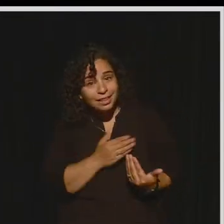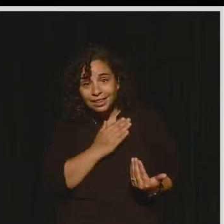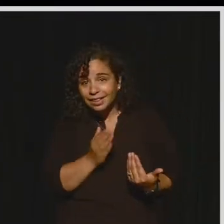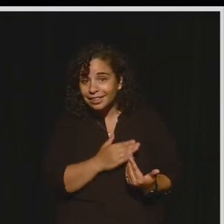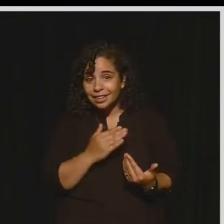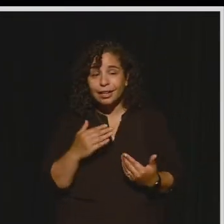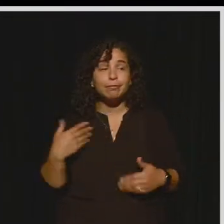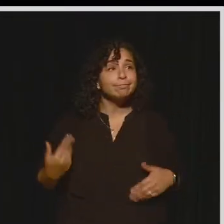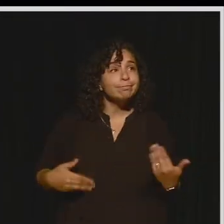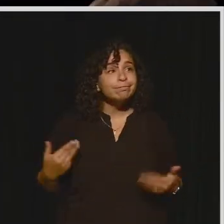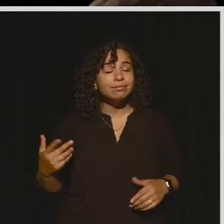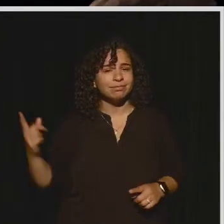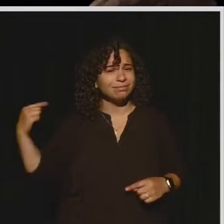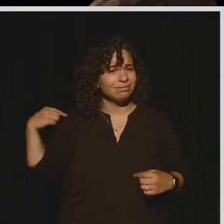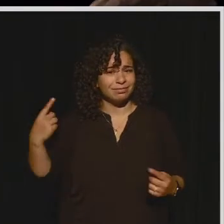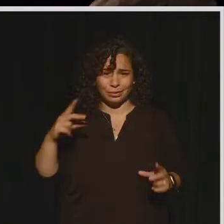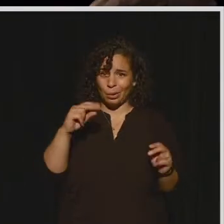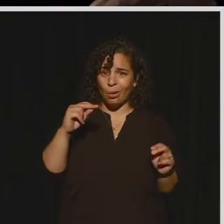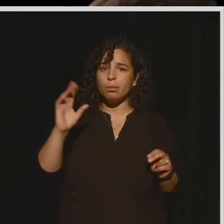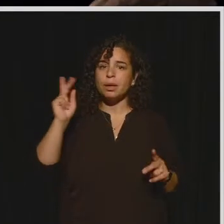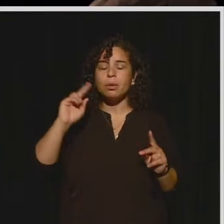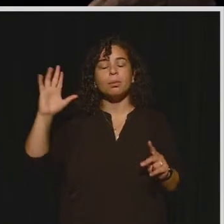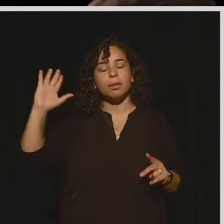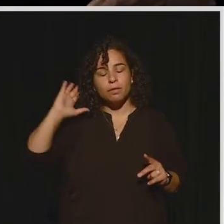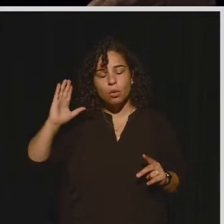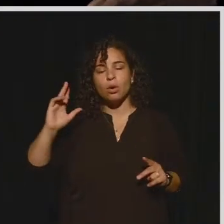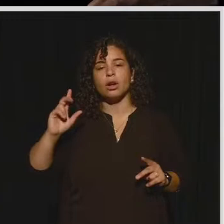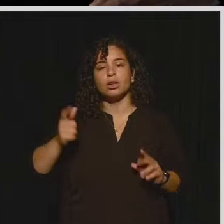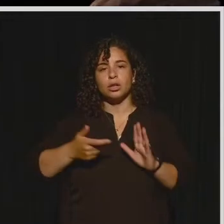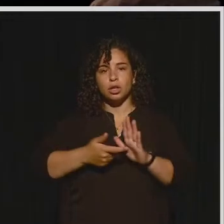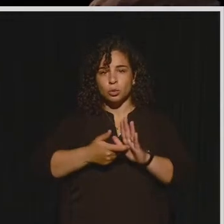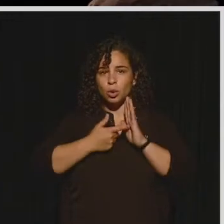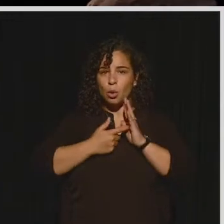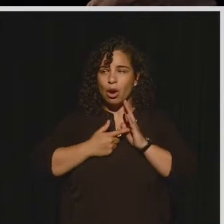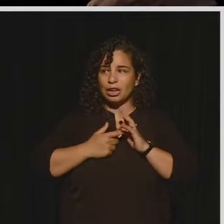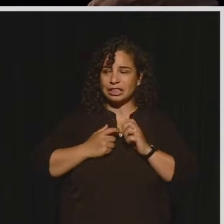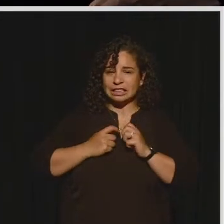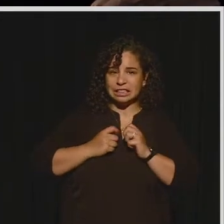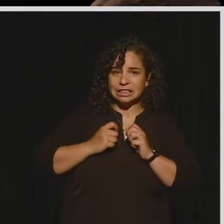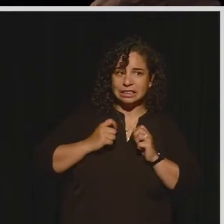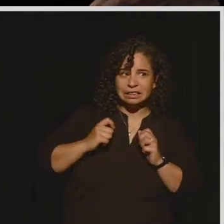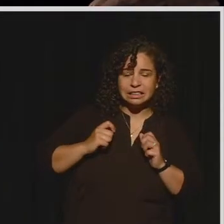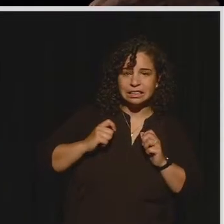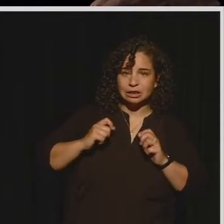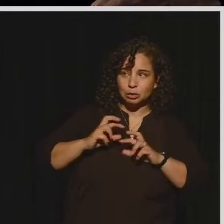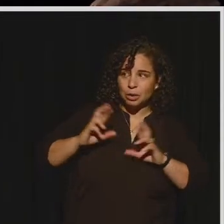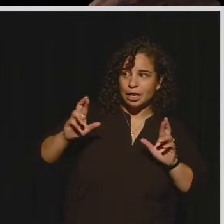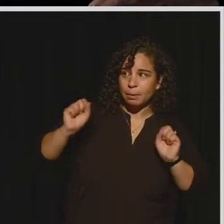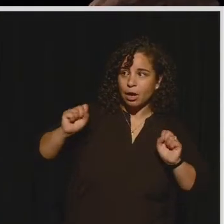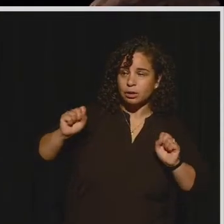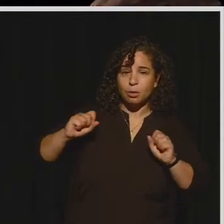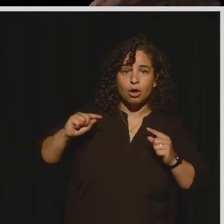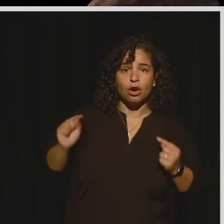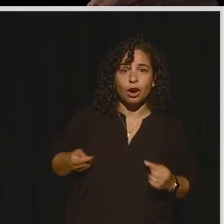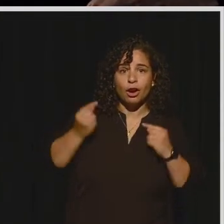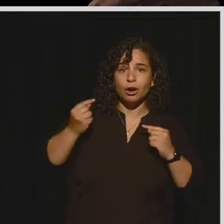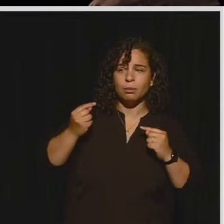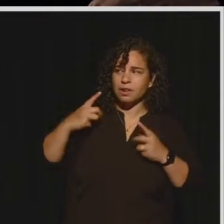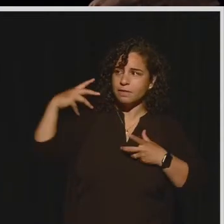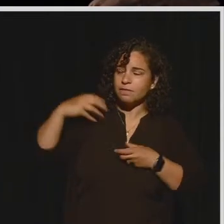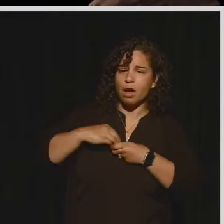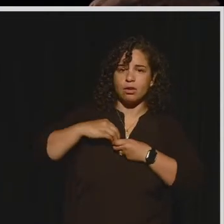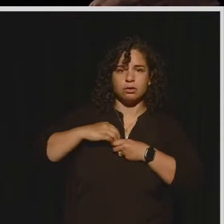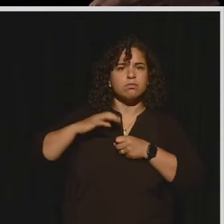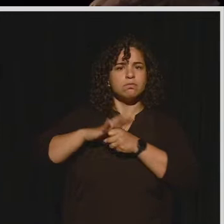people that have stood on the steps of, that have laid their, you know, the bathhouse raids in Canada were Canada's